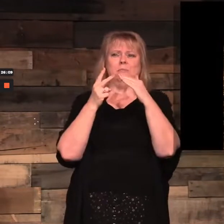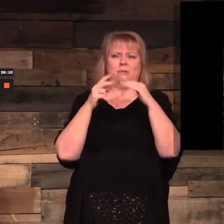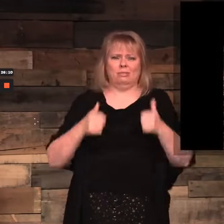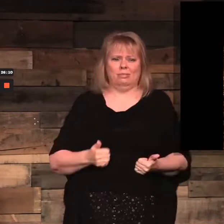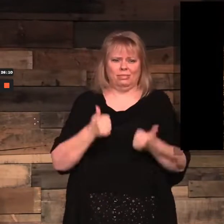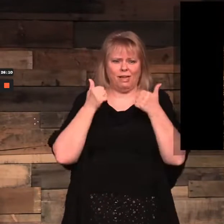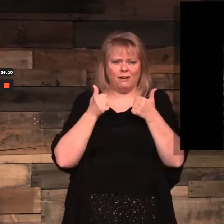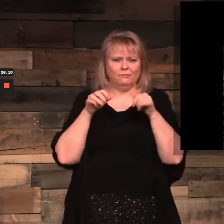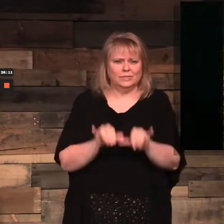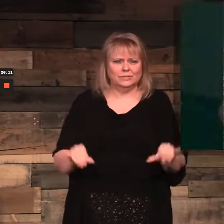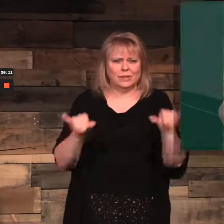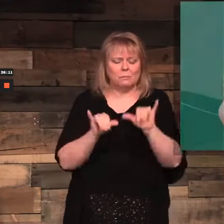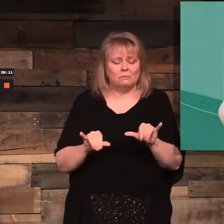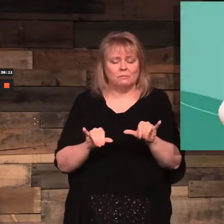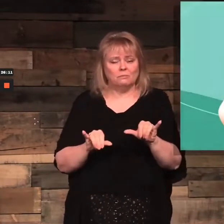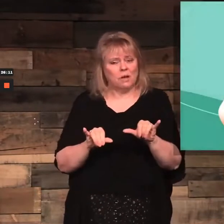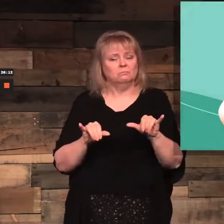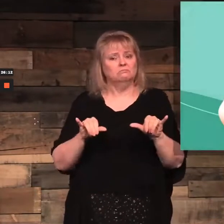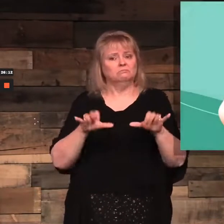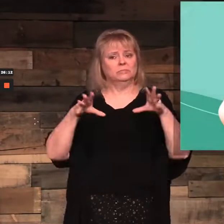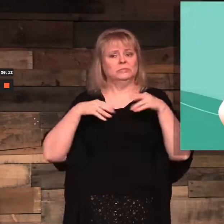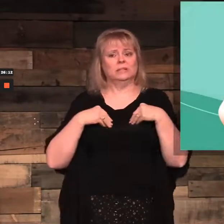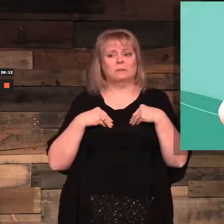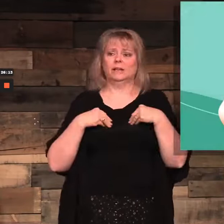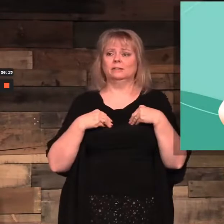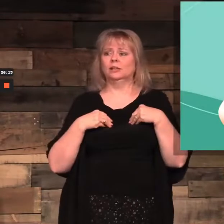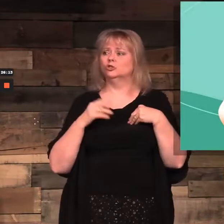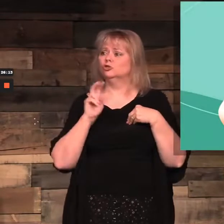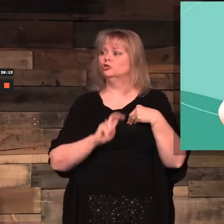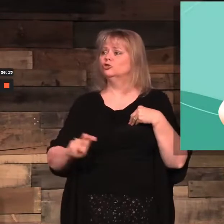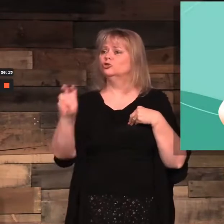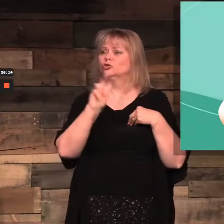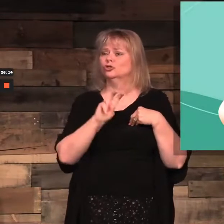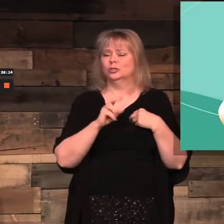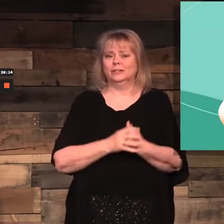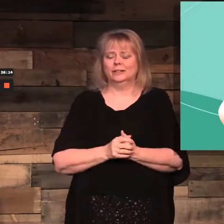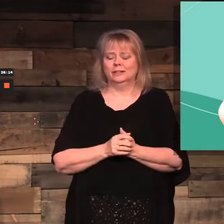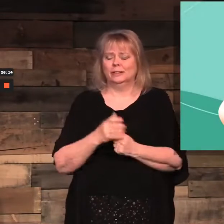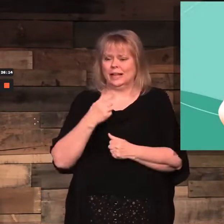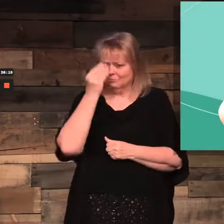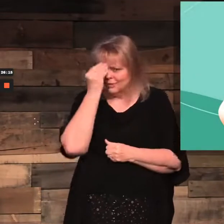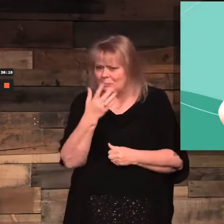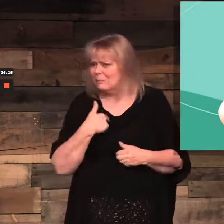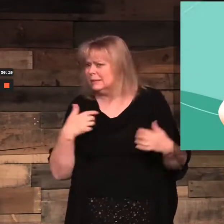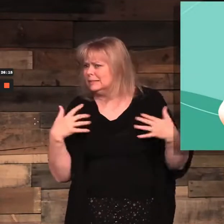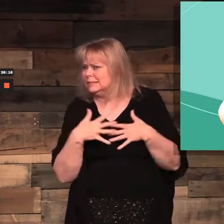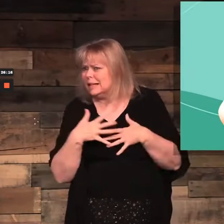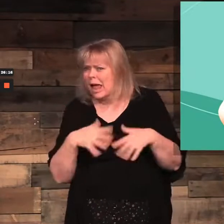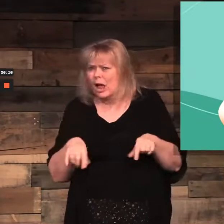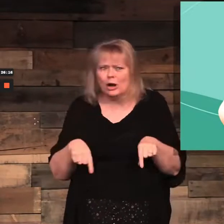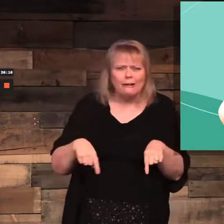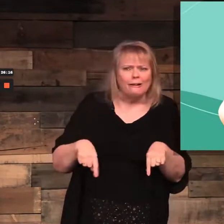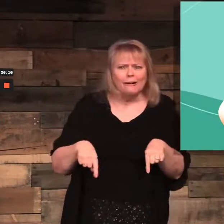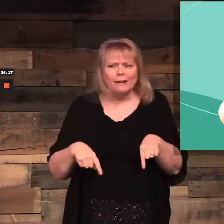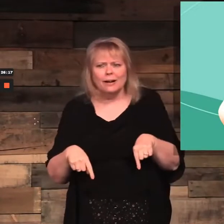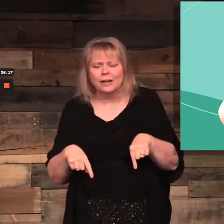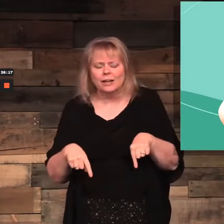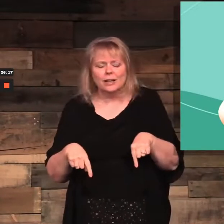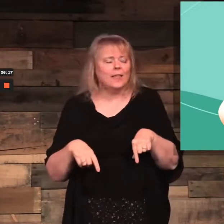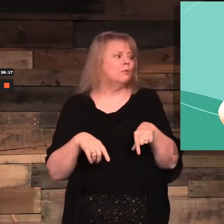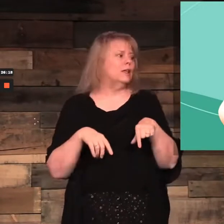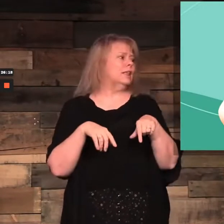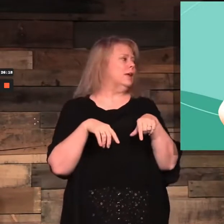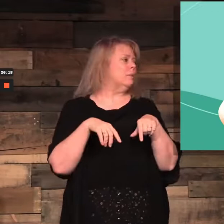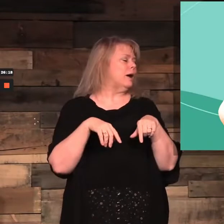adventure. And when I would say, "I'm scared," Jesus would lean back, touch